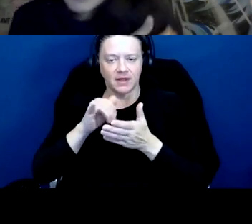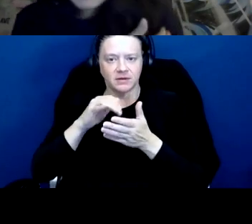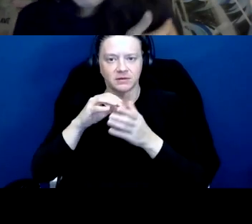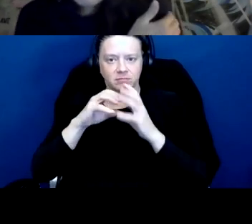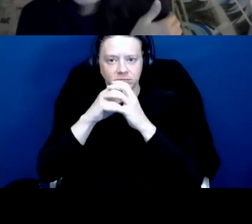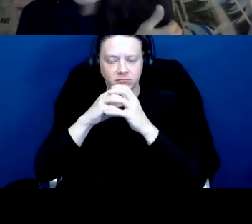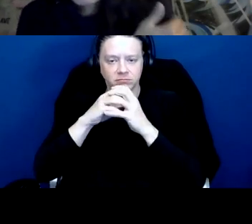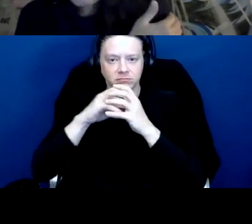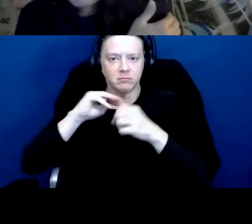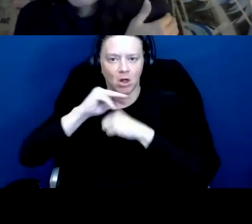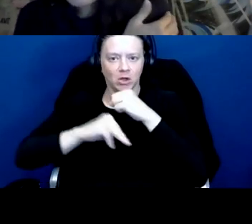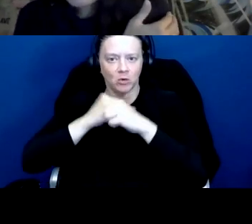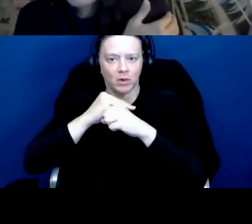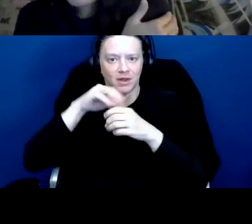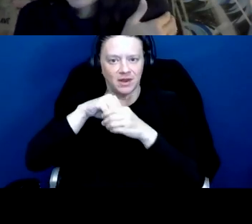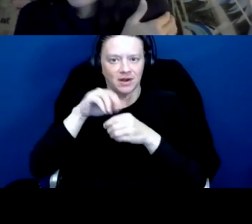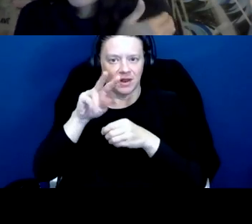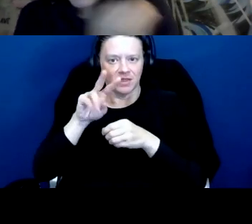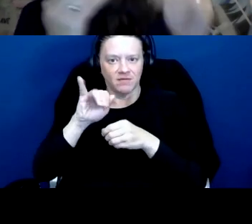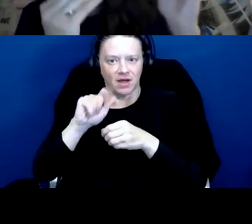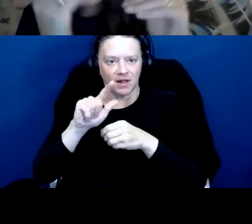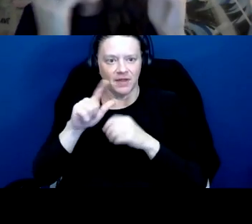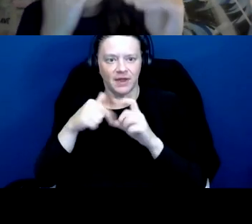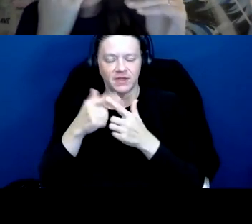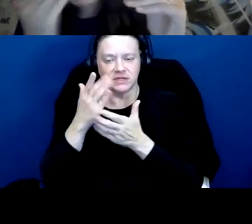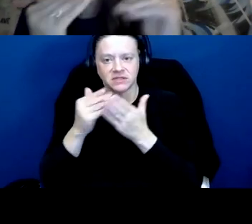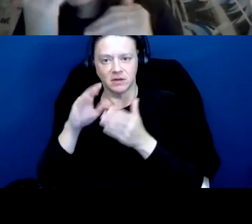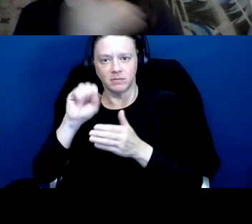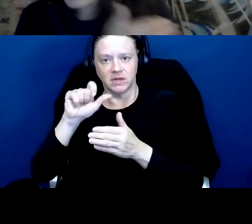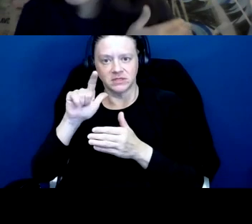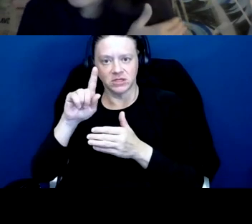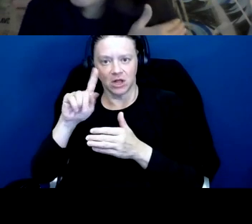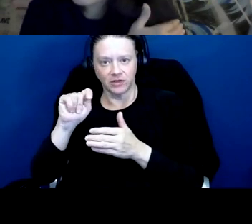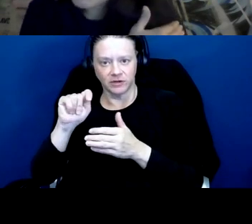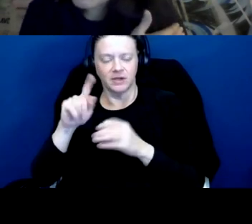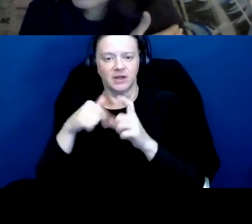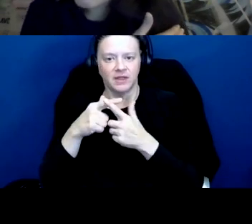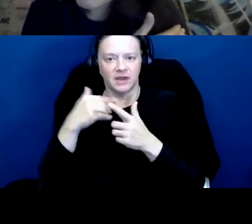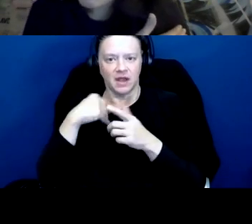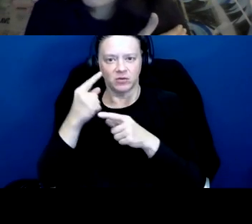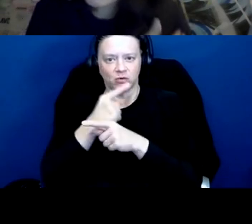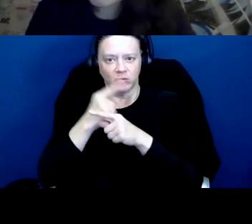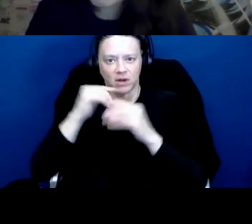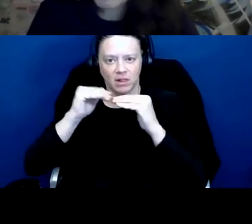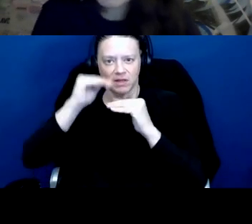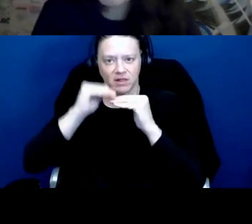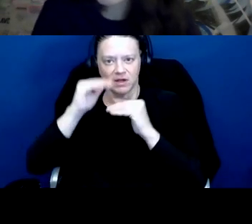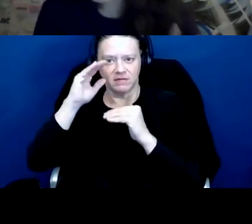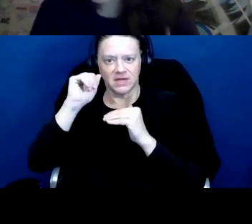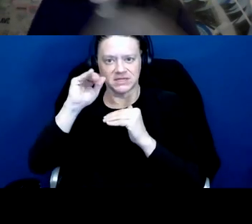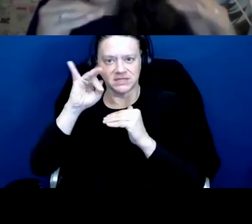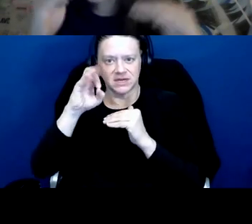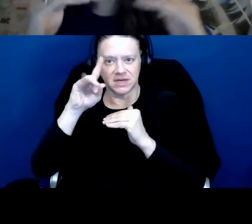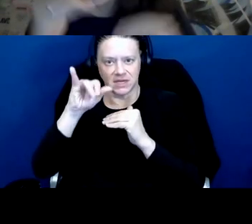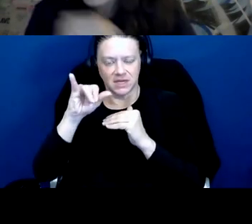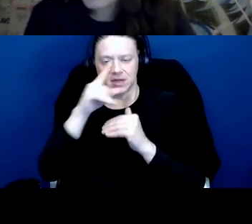salts that make it so that when the vaccine is injected, it is at the right acidity to be able to be received appropriately by the body, because the